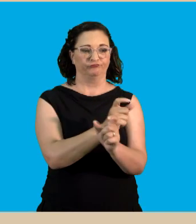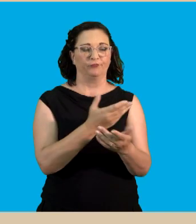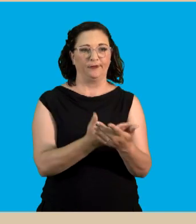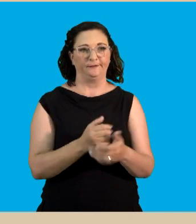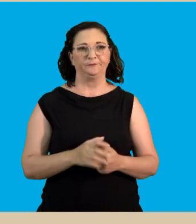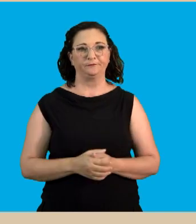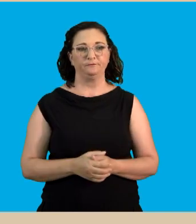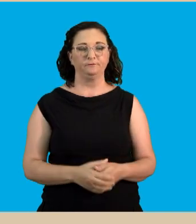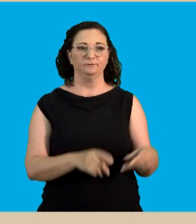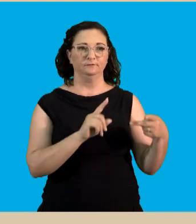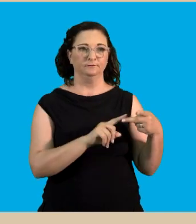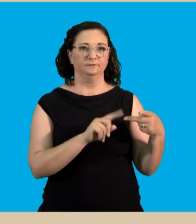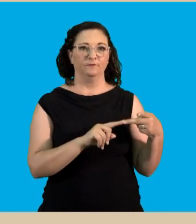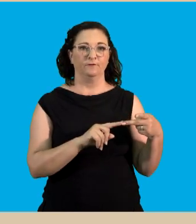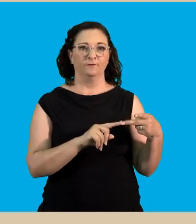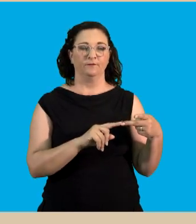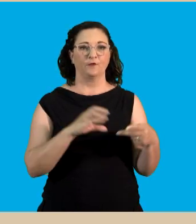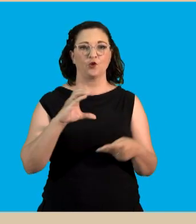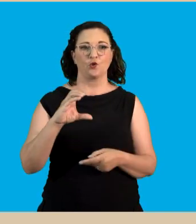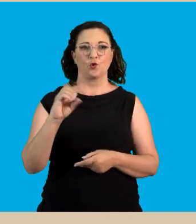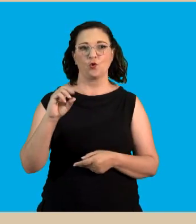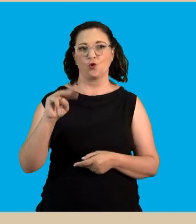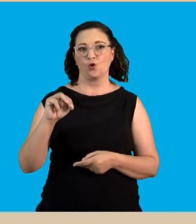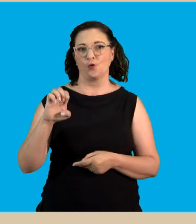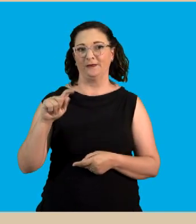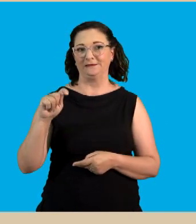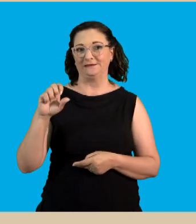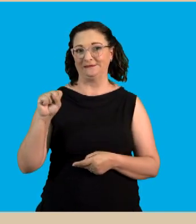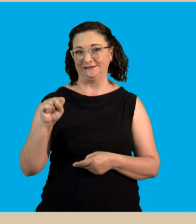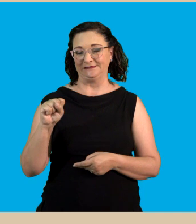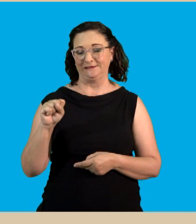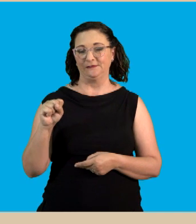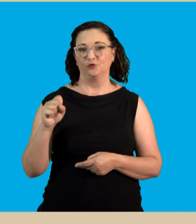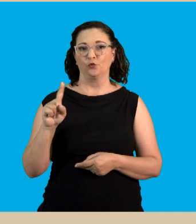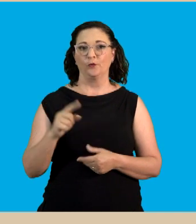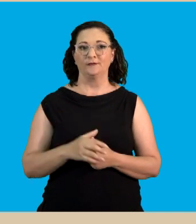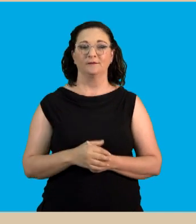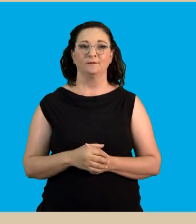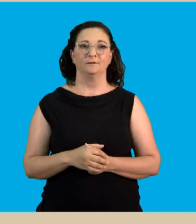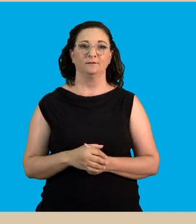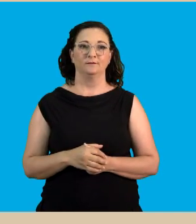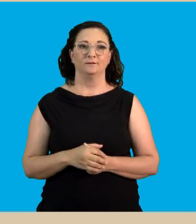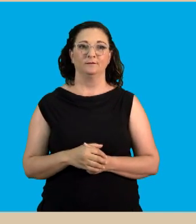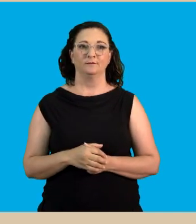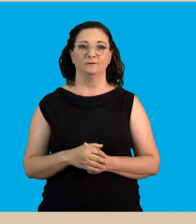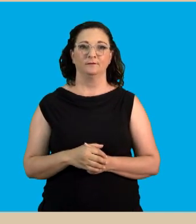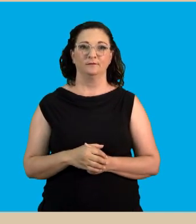comets are made up of